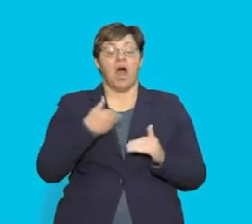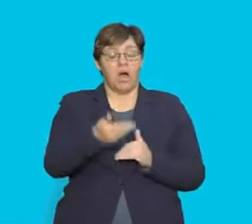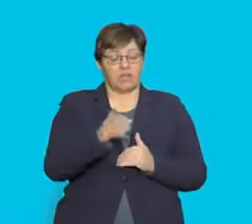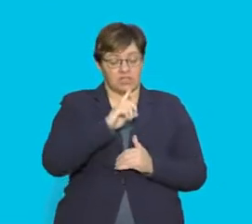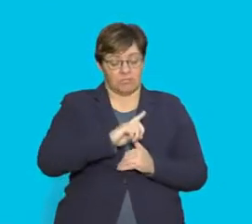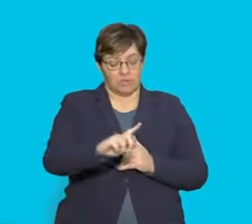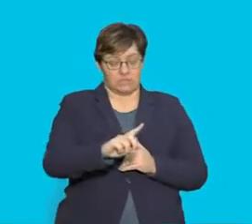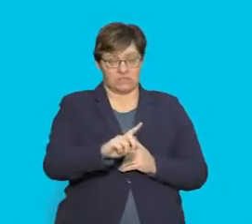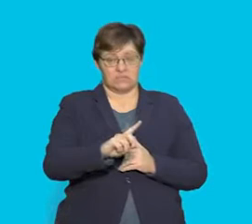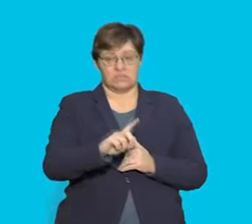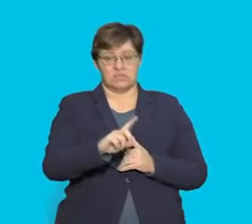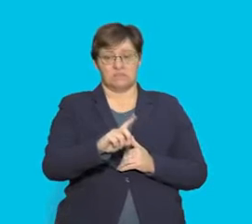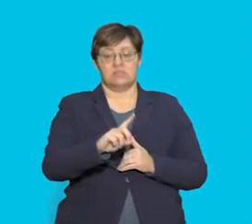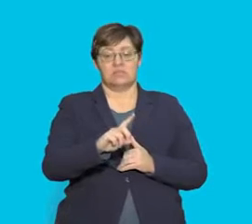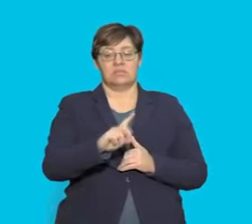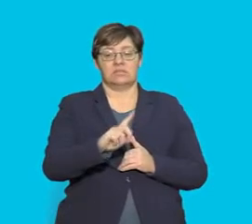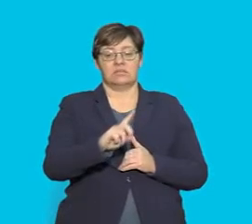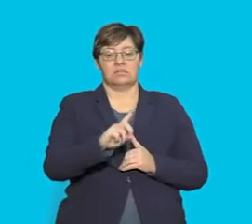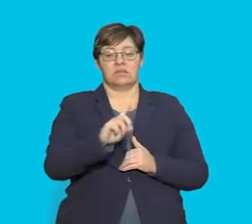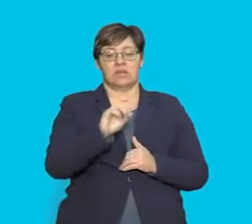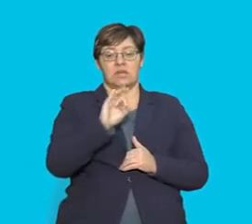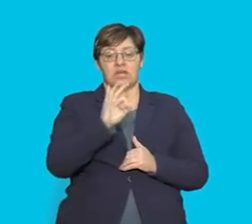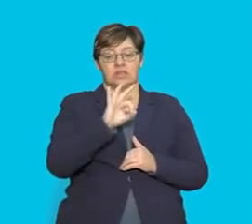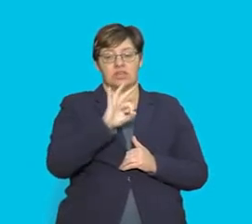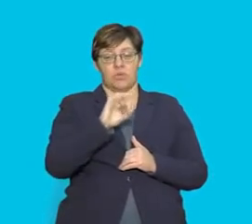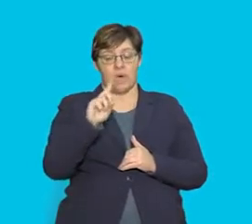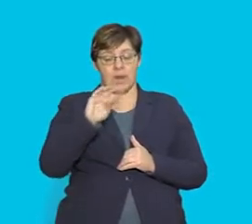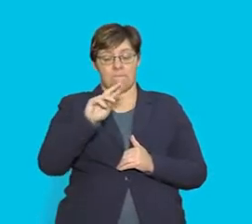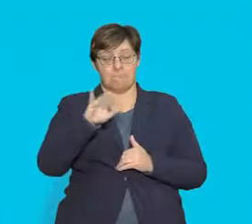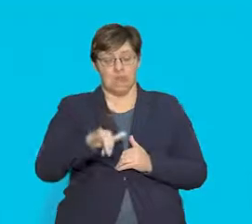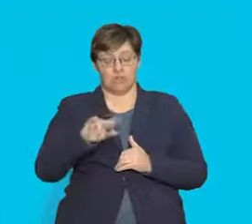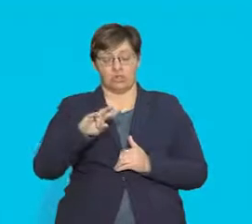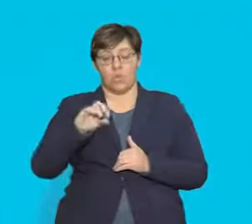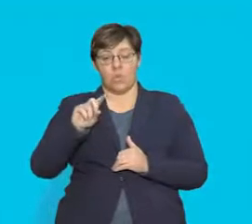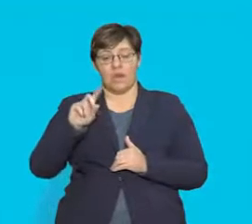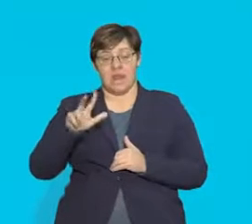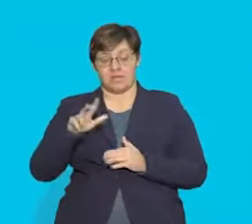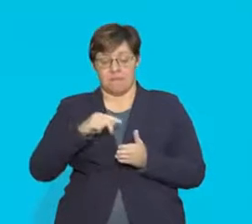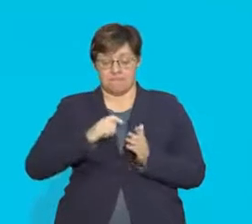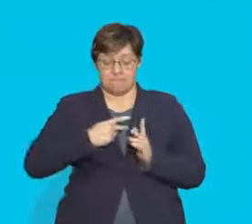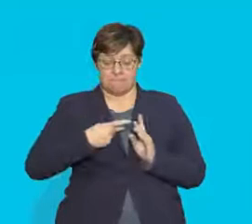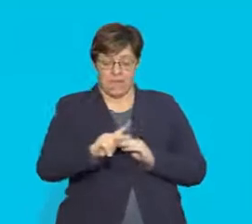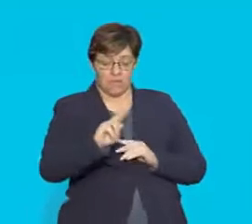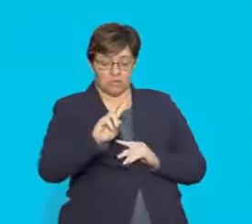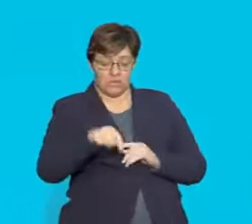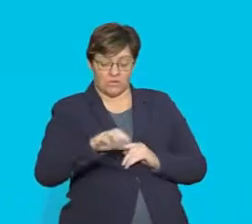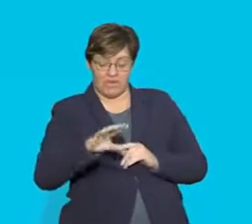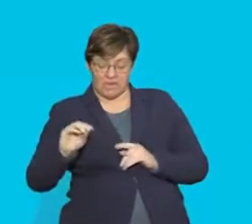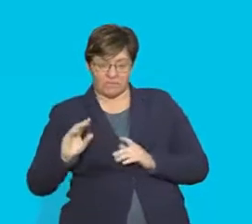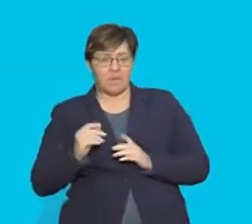after depositing on 31 May 2018. Now, let's try and talk about this a